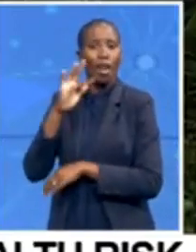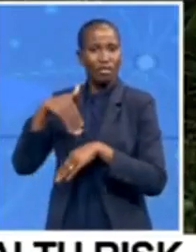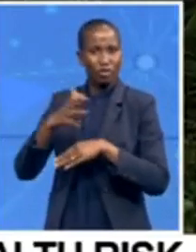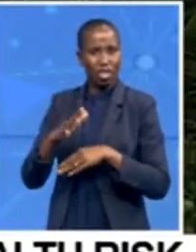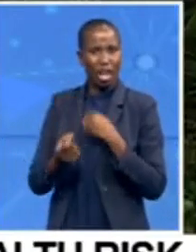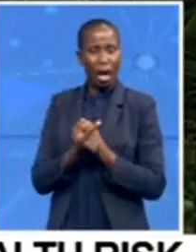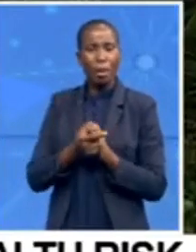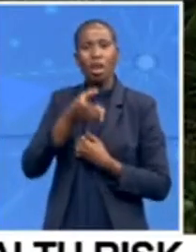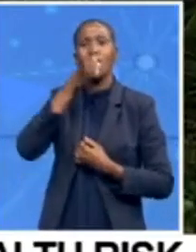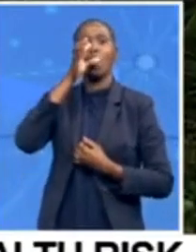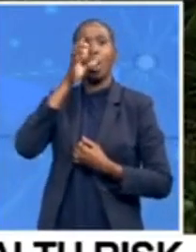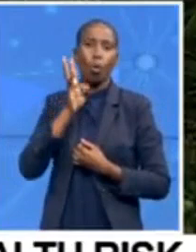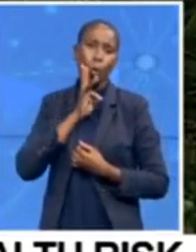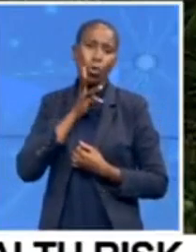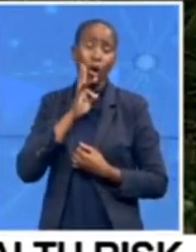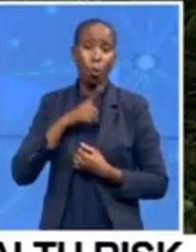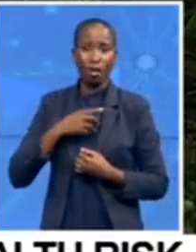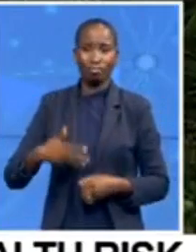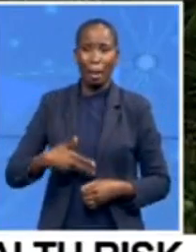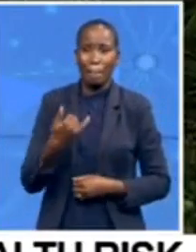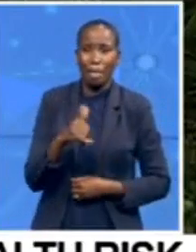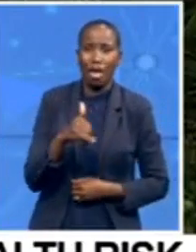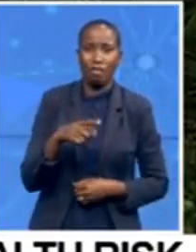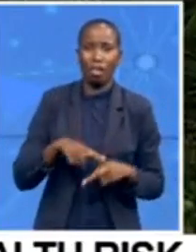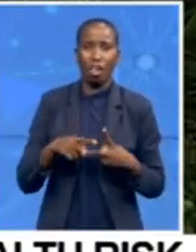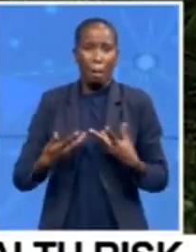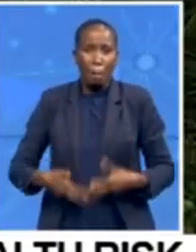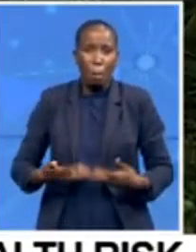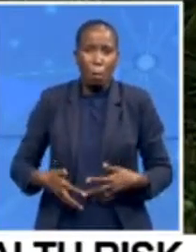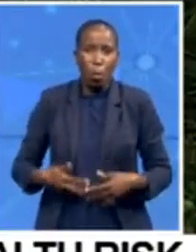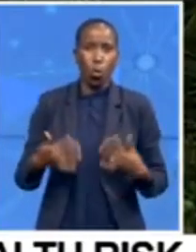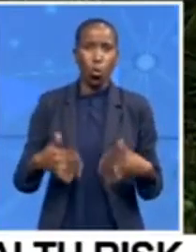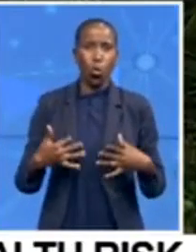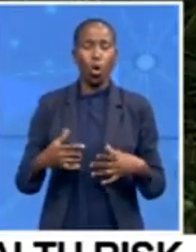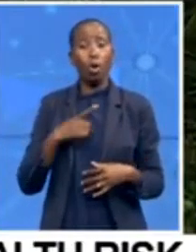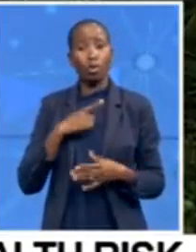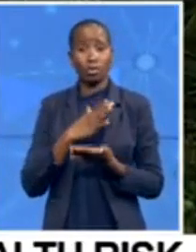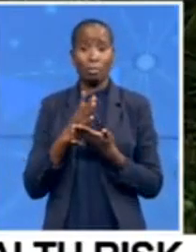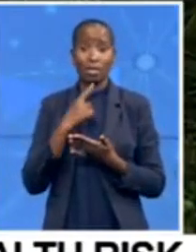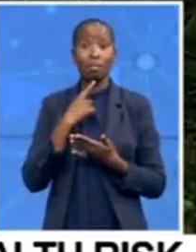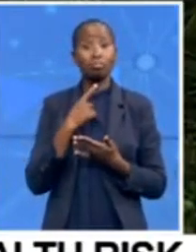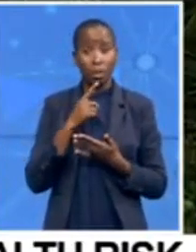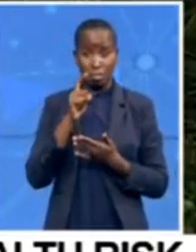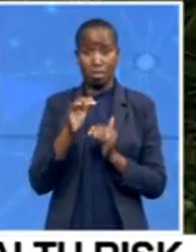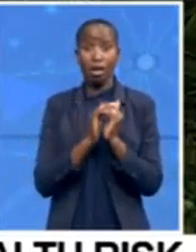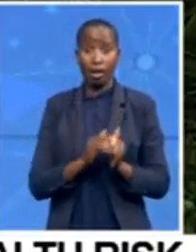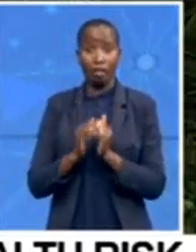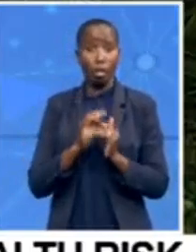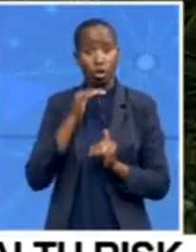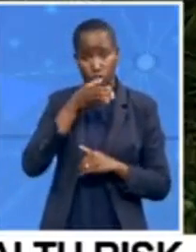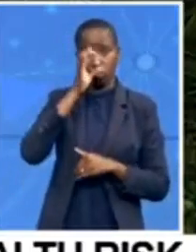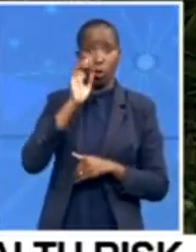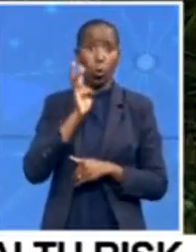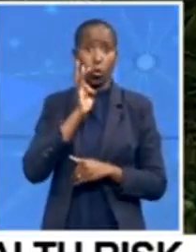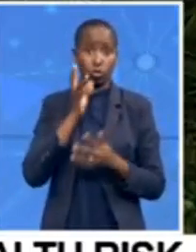So residents have been actually very careful when drinking water. Many whom we've spoken to are saying that they have even resorted